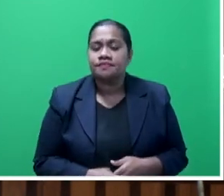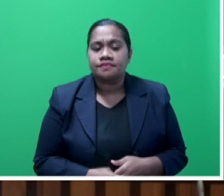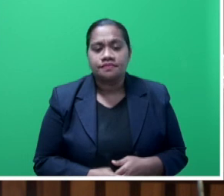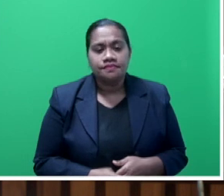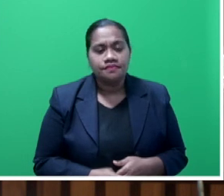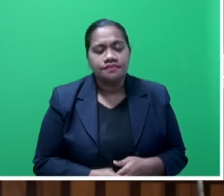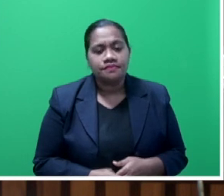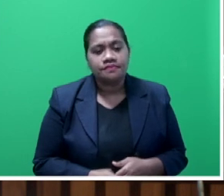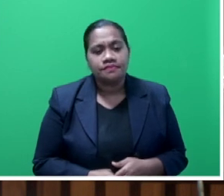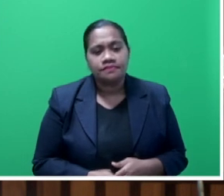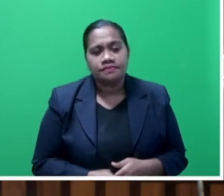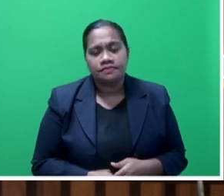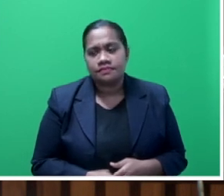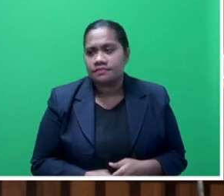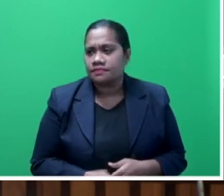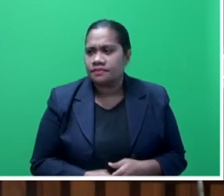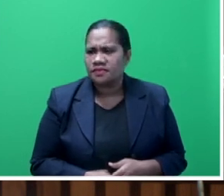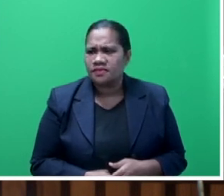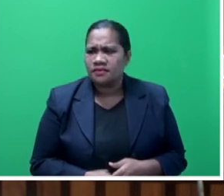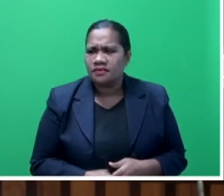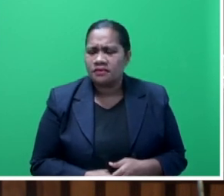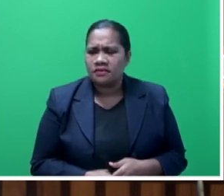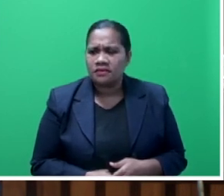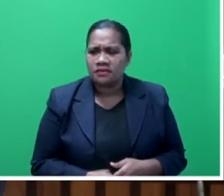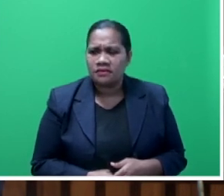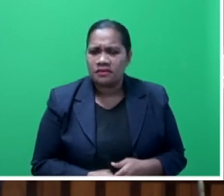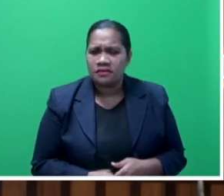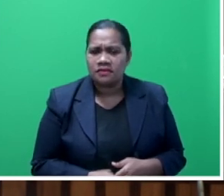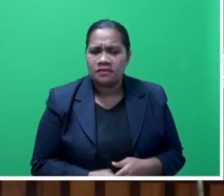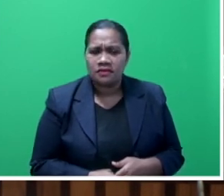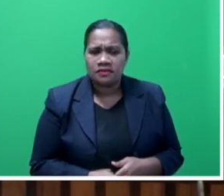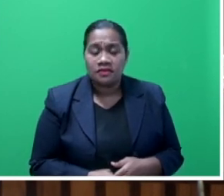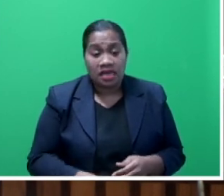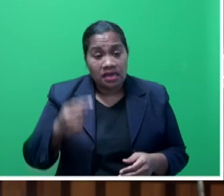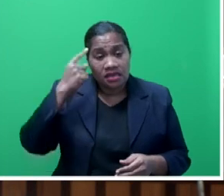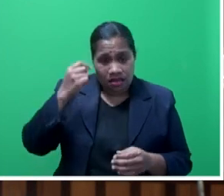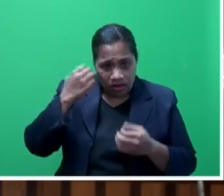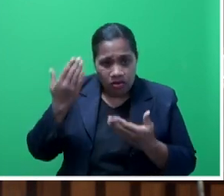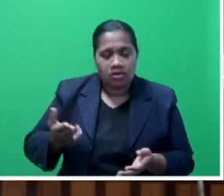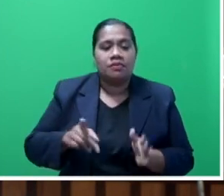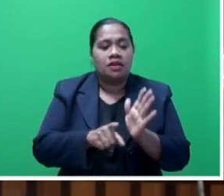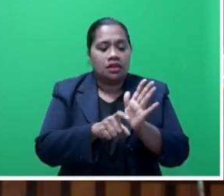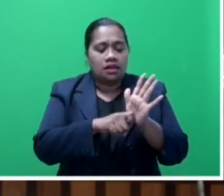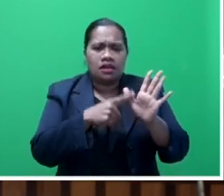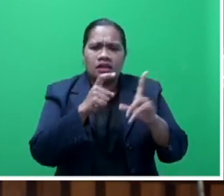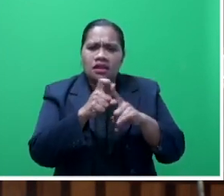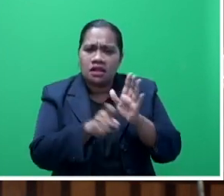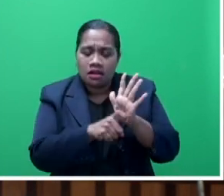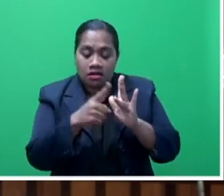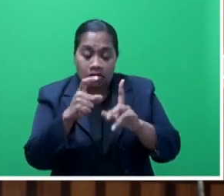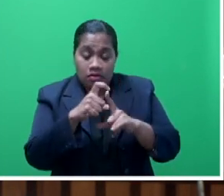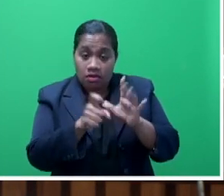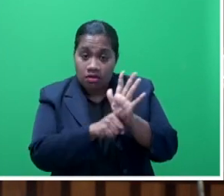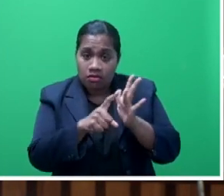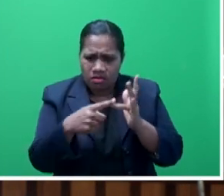I think Honourable Randondro talked about, a lot of conjecture, what will happen, the land will go away.